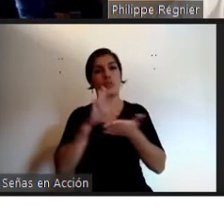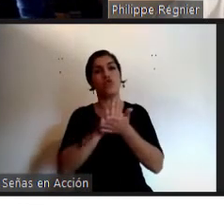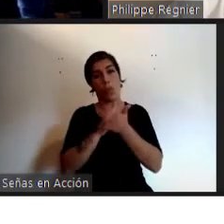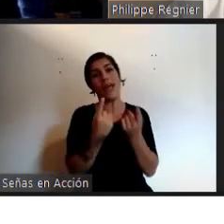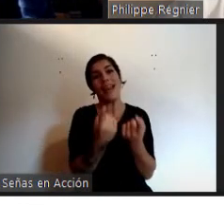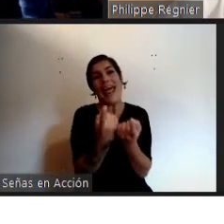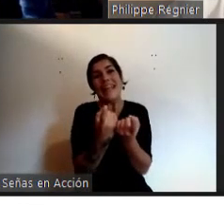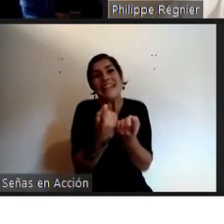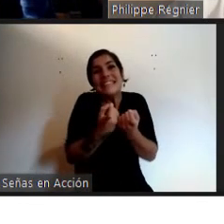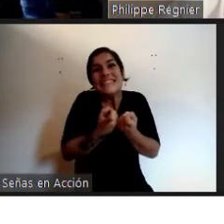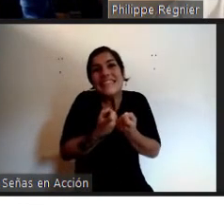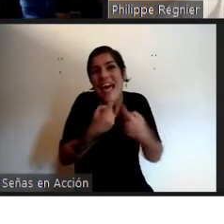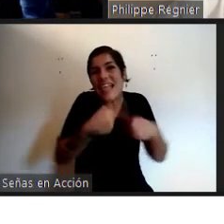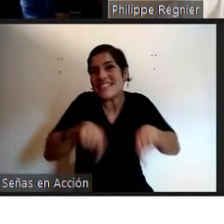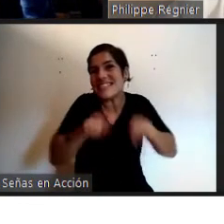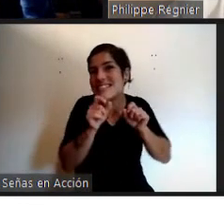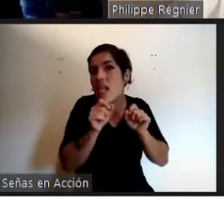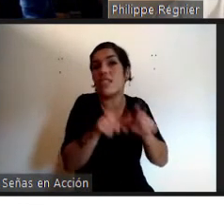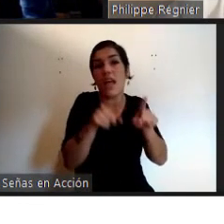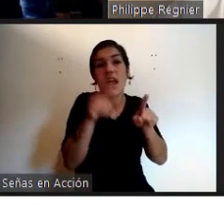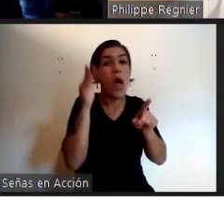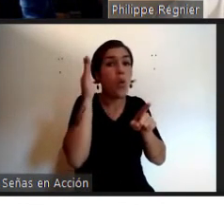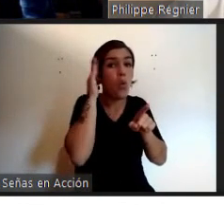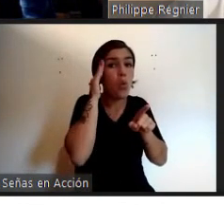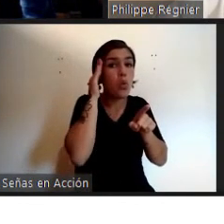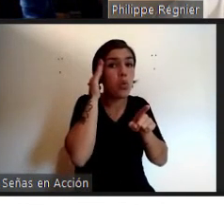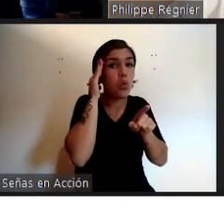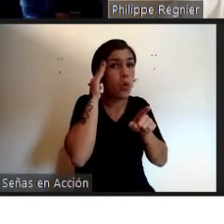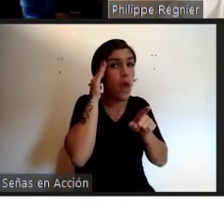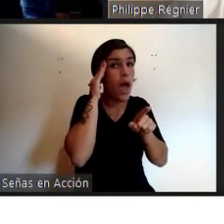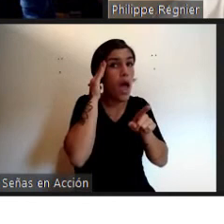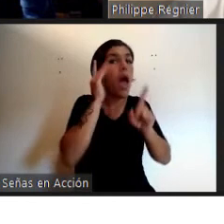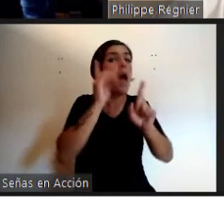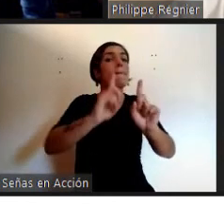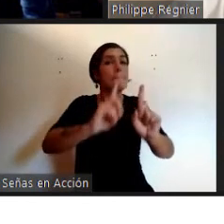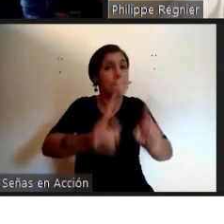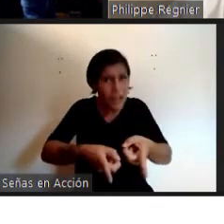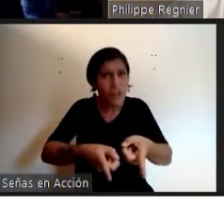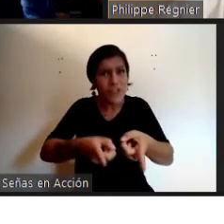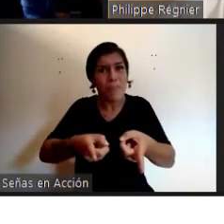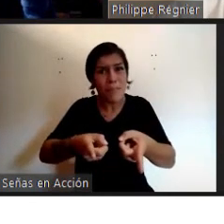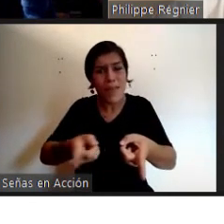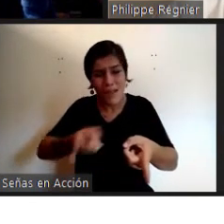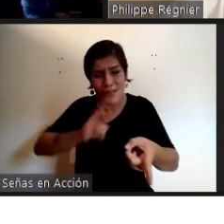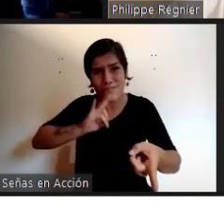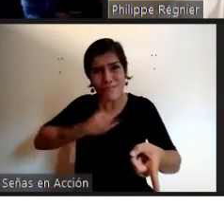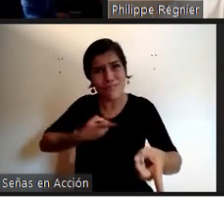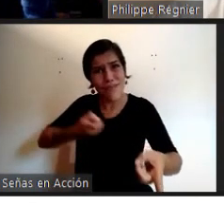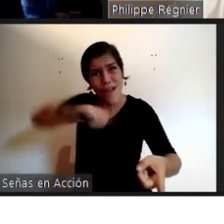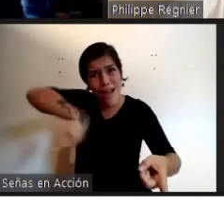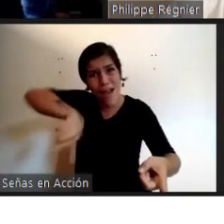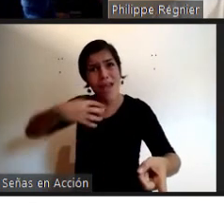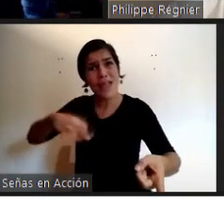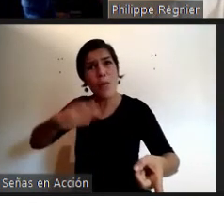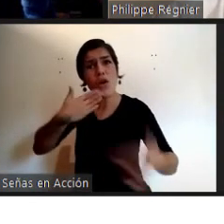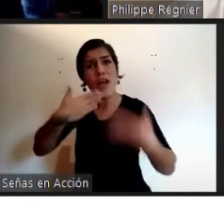actually to have the cultural field. And the fact is that the only way we know to